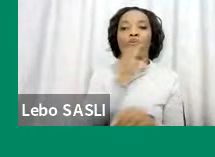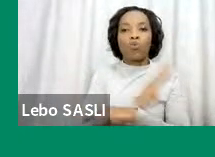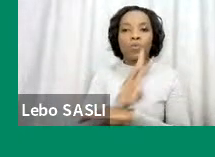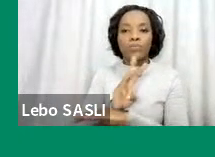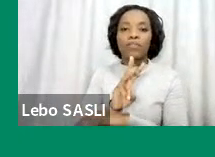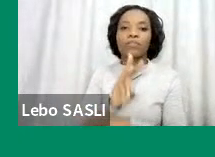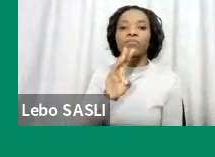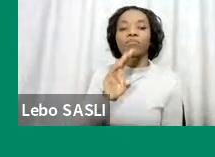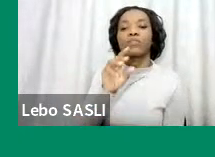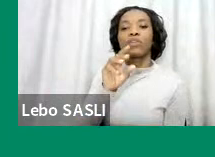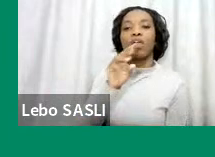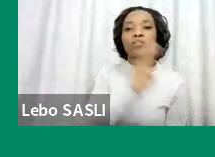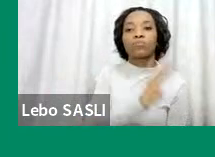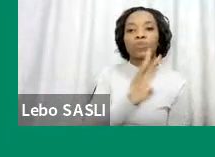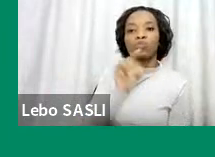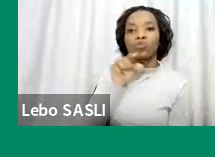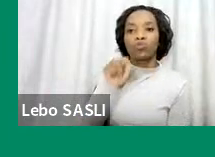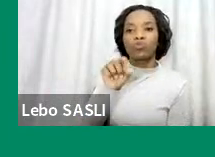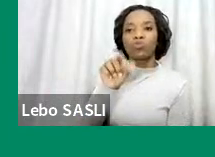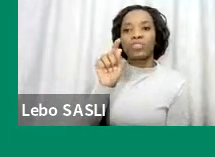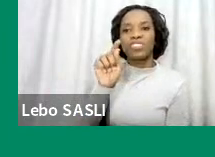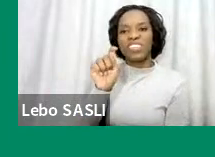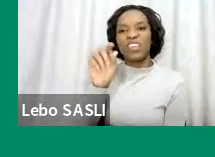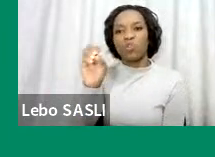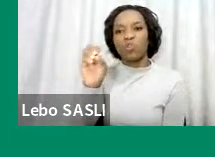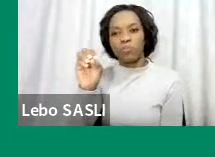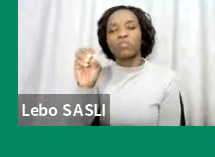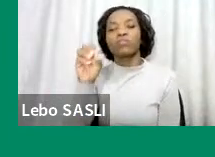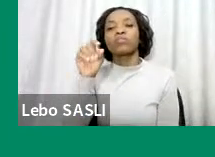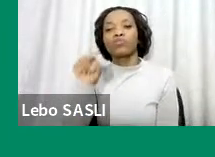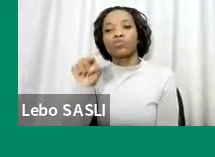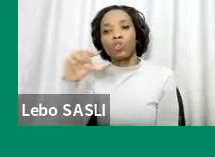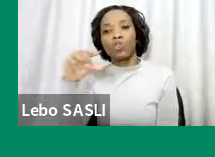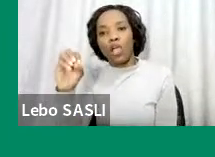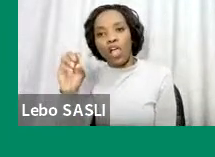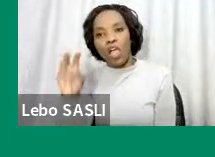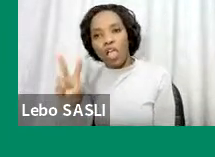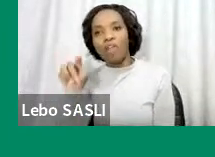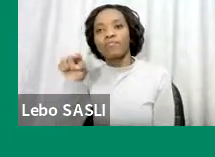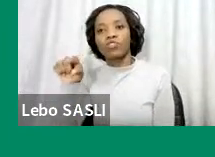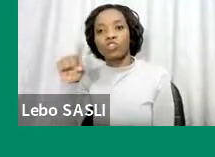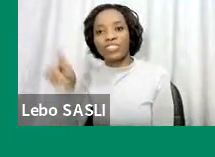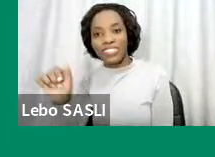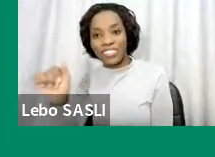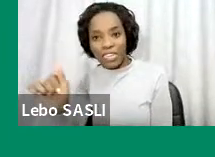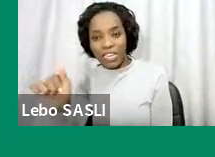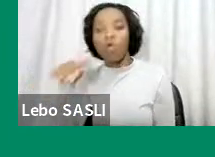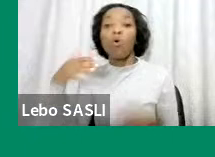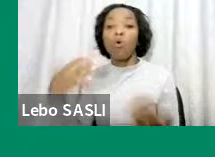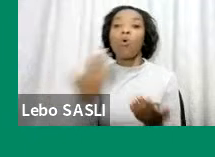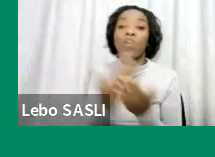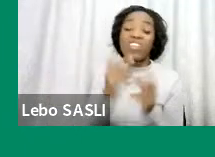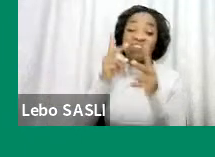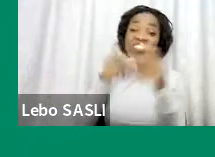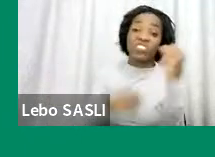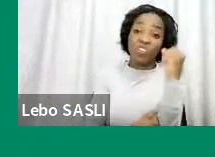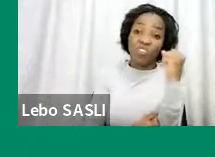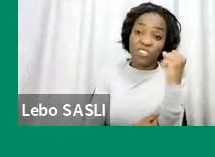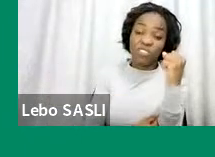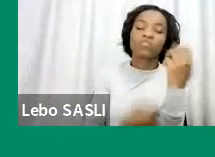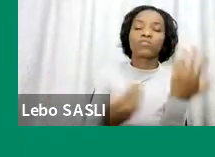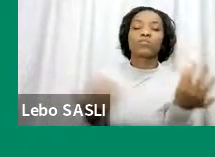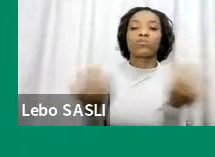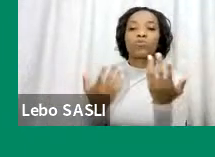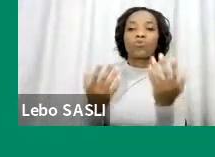www.taxombudsman.gov.za. You can also do an online submission, or you can visit us at Main Lane Corner, 2nd floor,